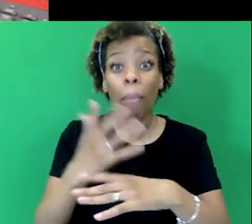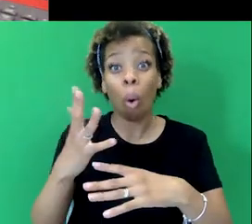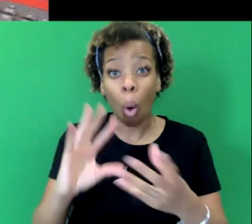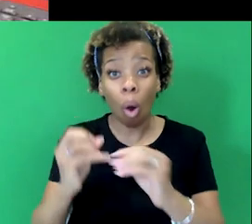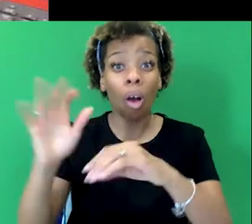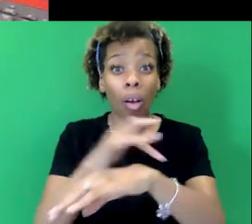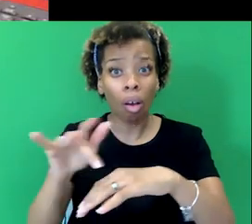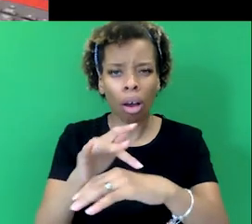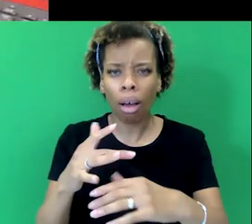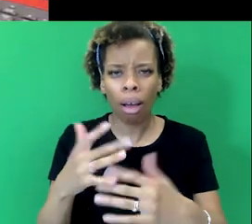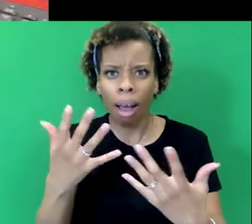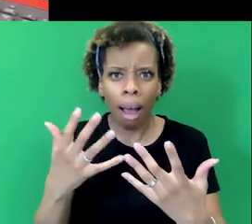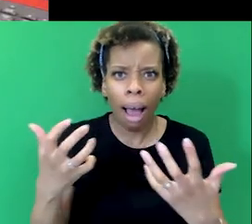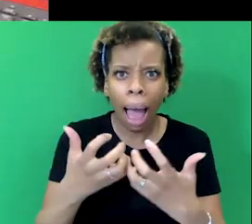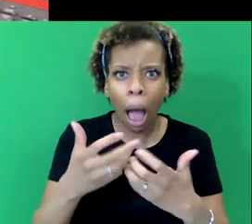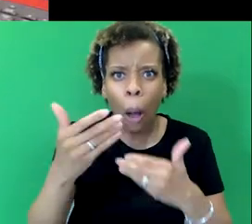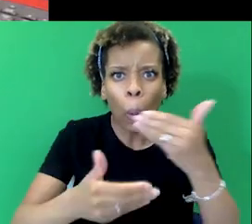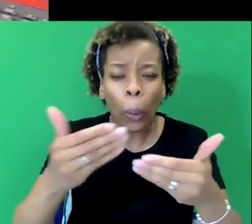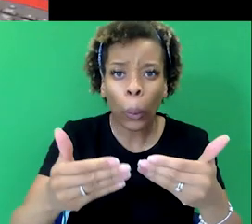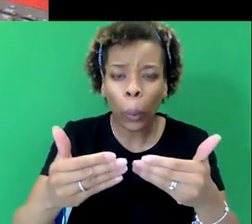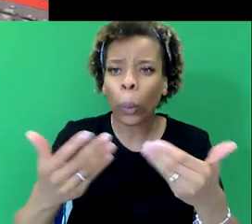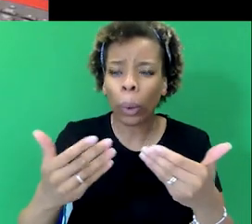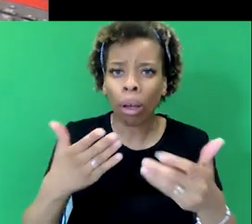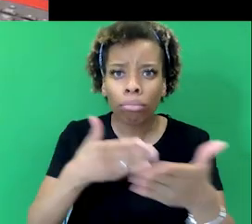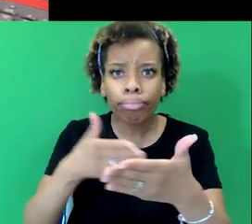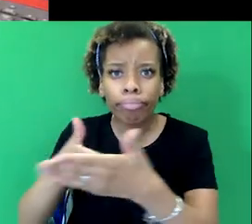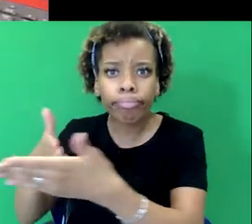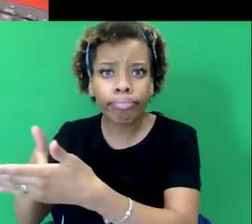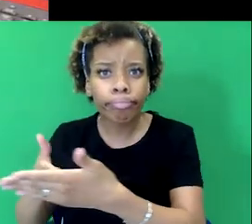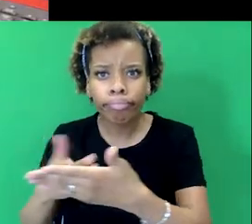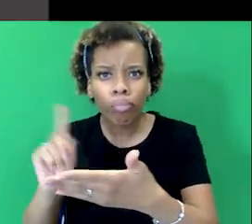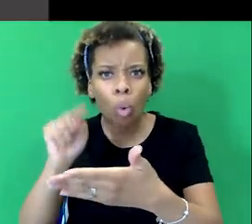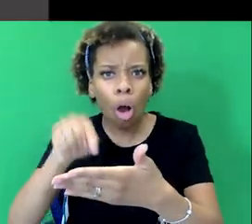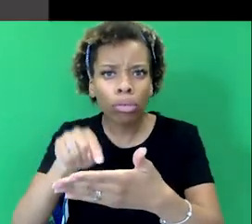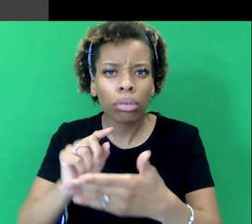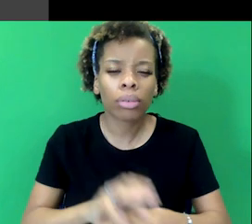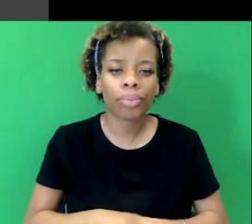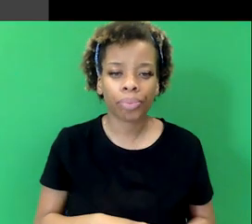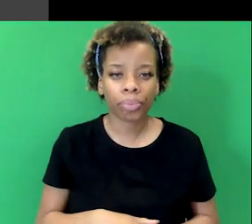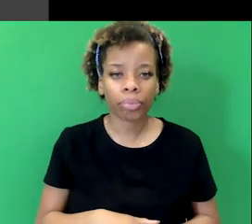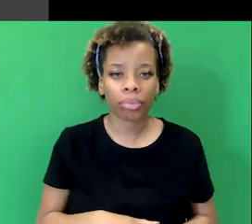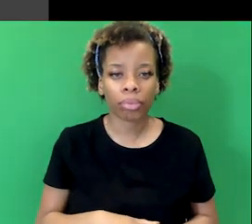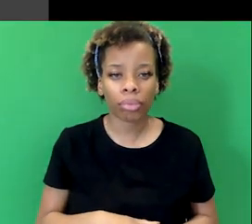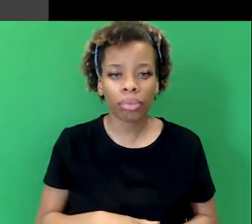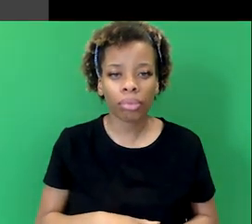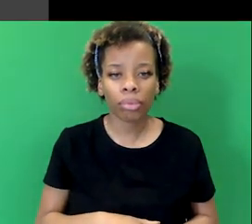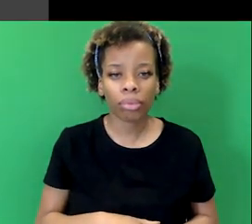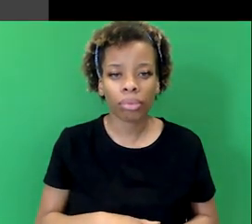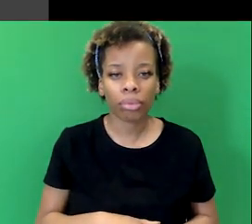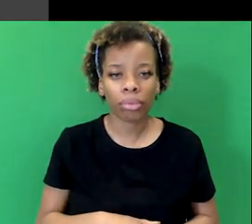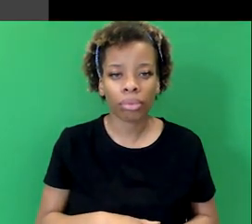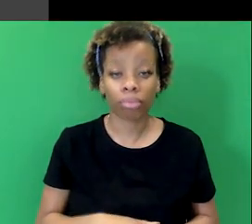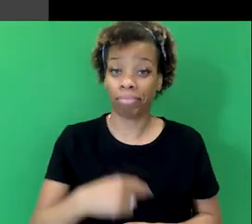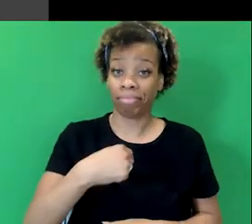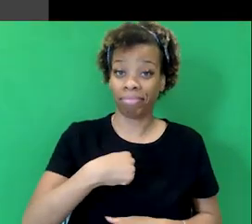people come up with and say? What are some of the blockages then? Well, because I'm the